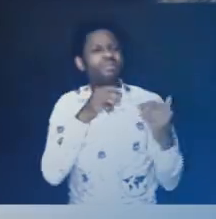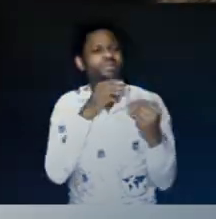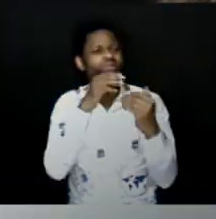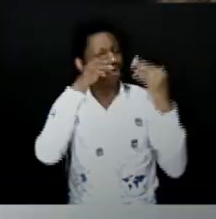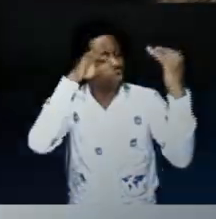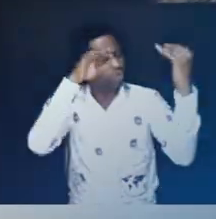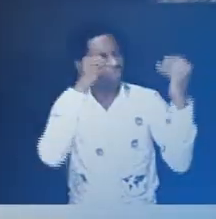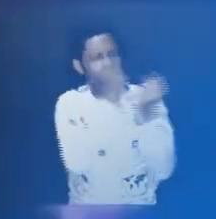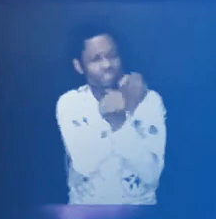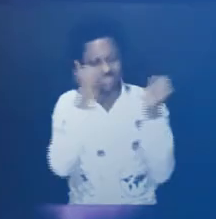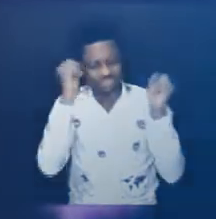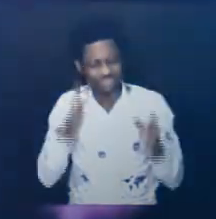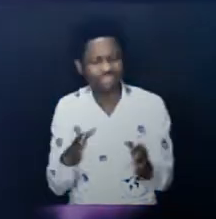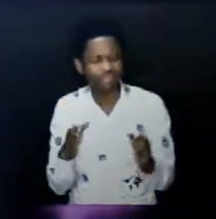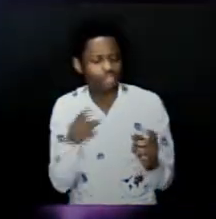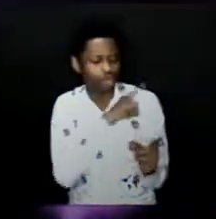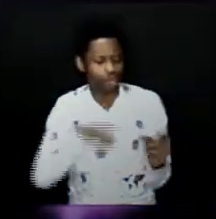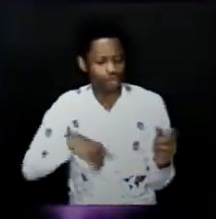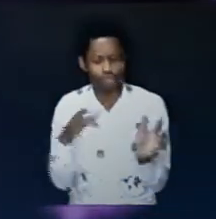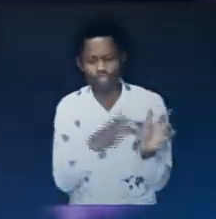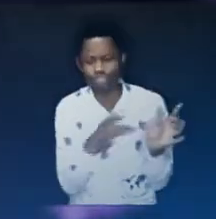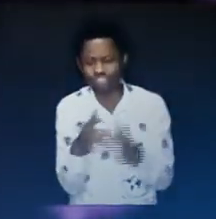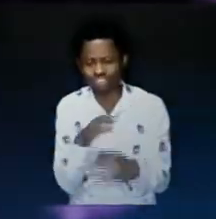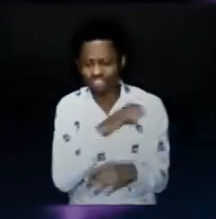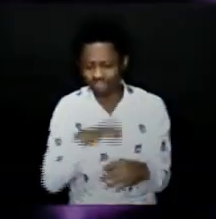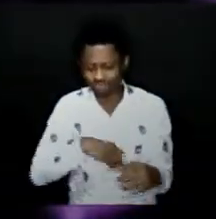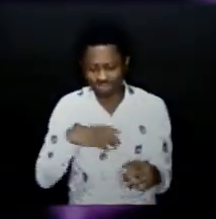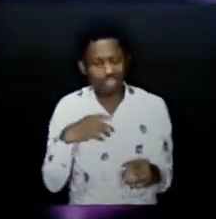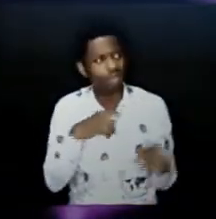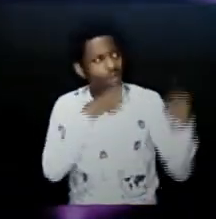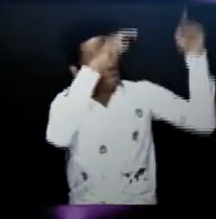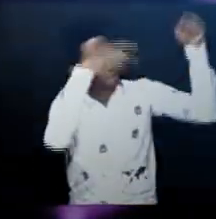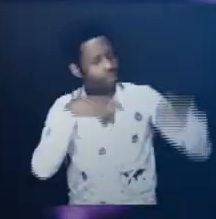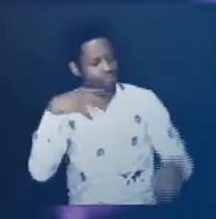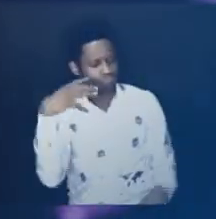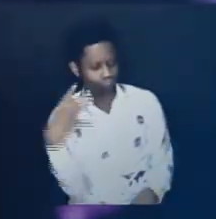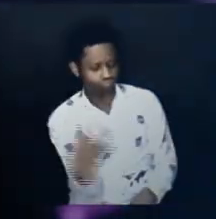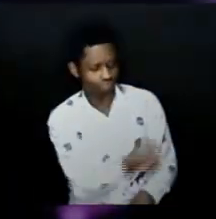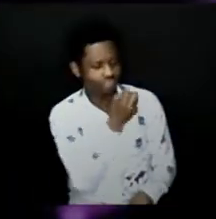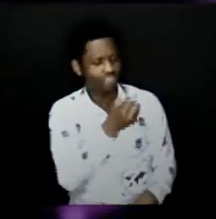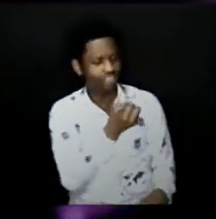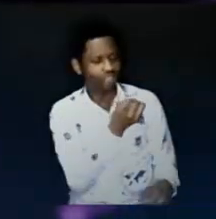Lord Jesus Christ, to come and take us with him back to heaven.